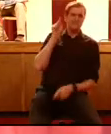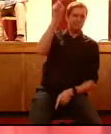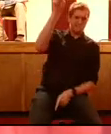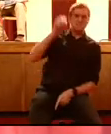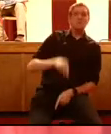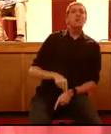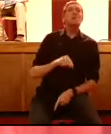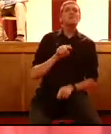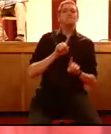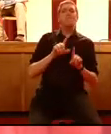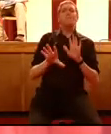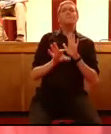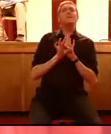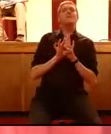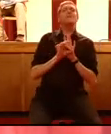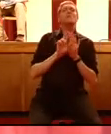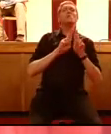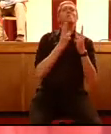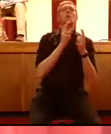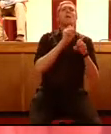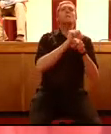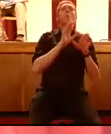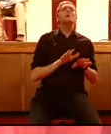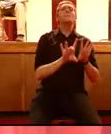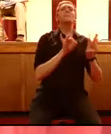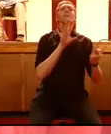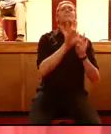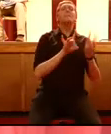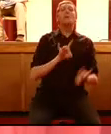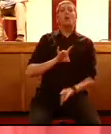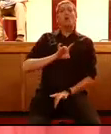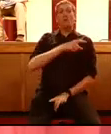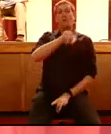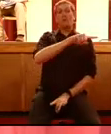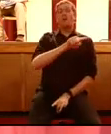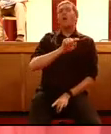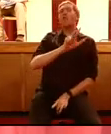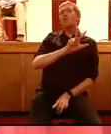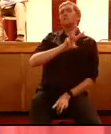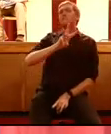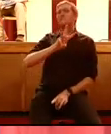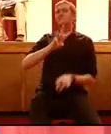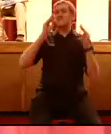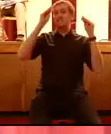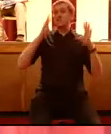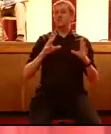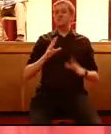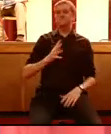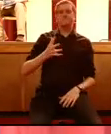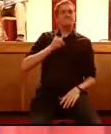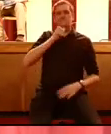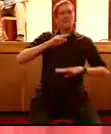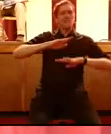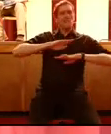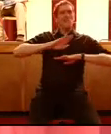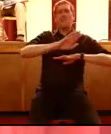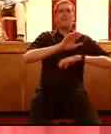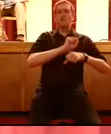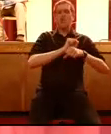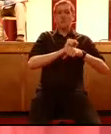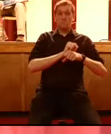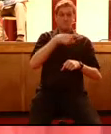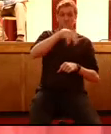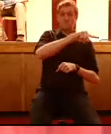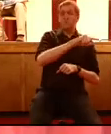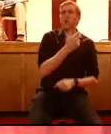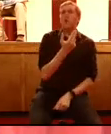employees. Of them, 36 teachers were dissatisfied with their job. Those 36 teachers are 13% of